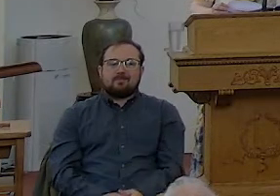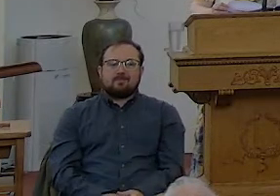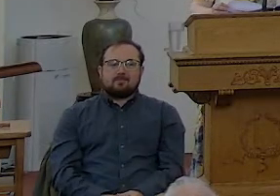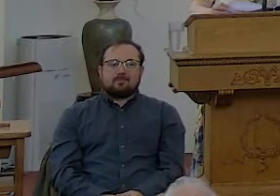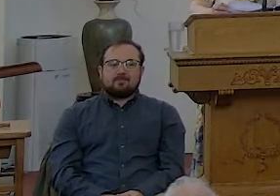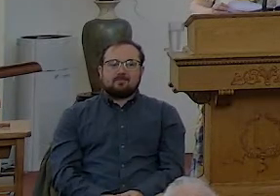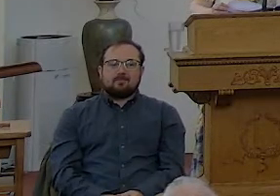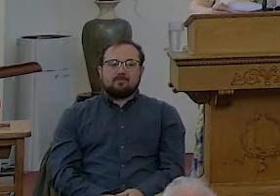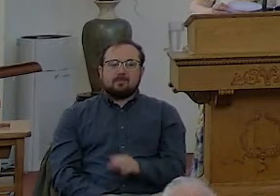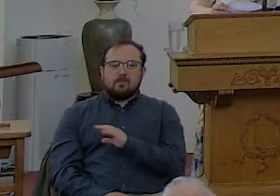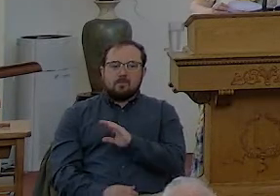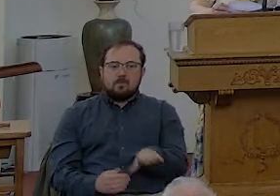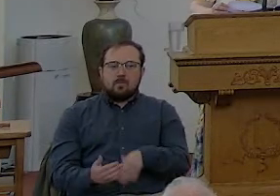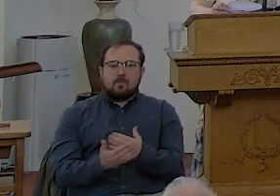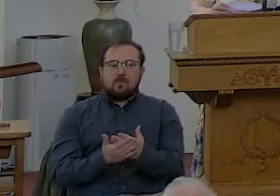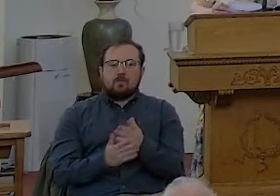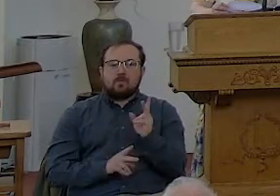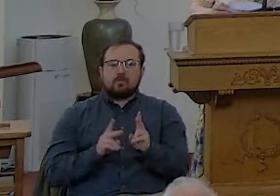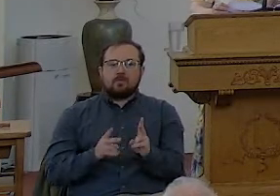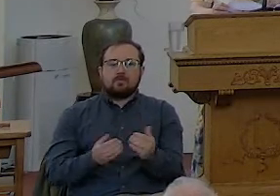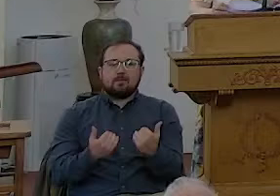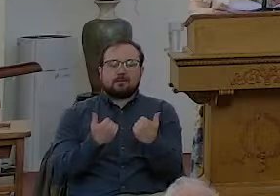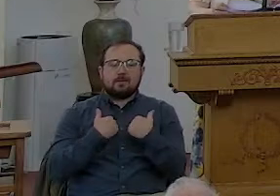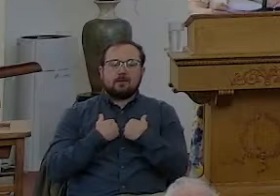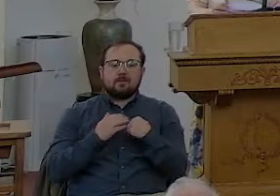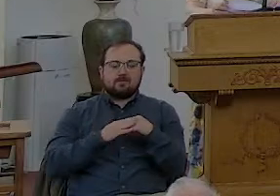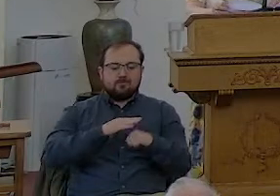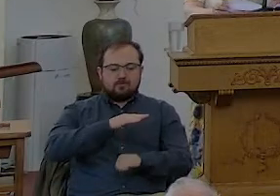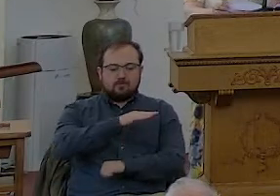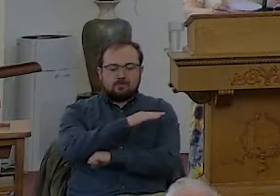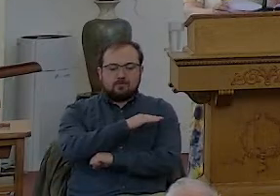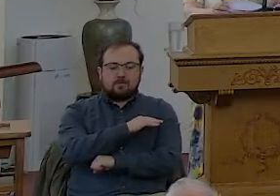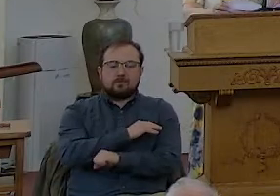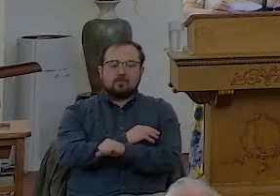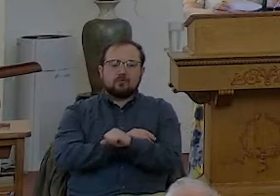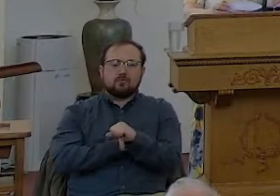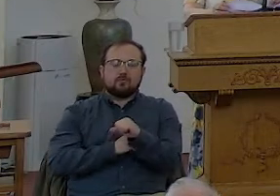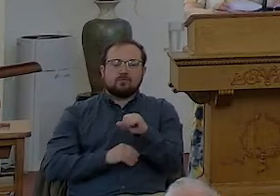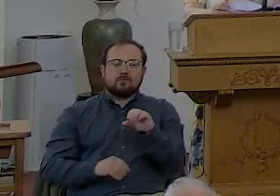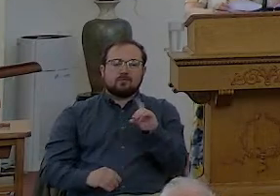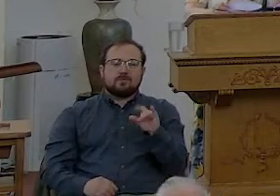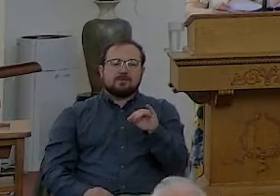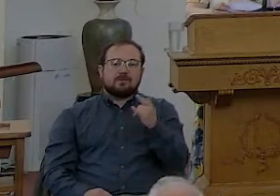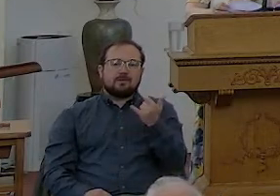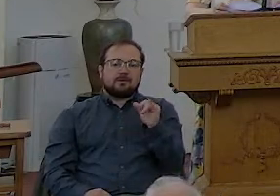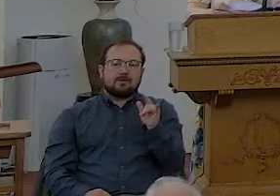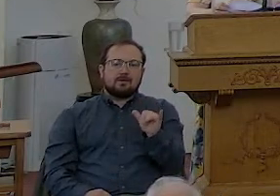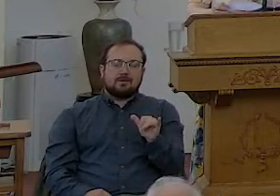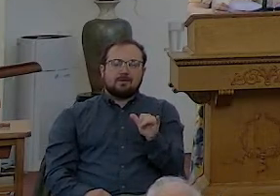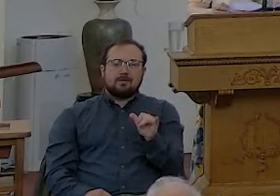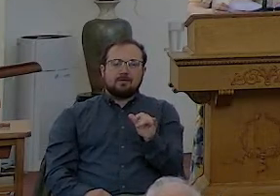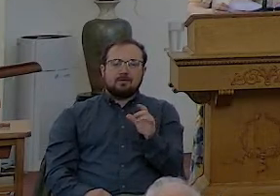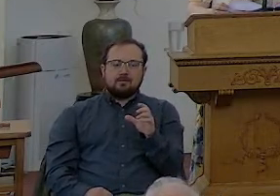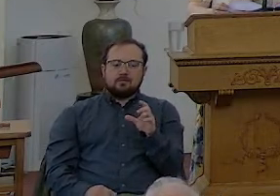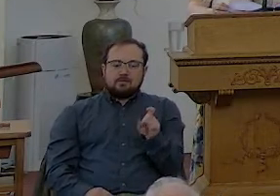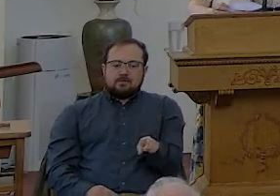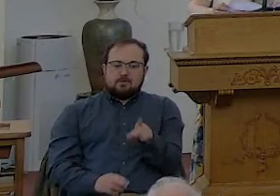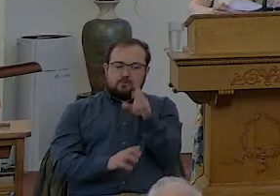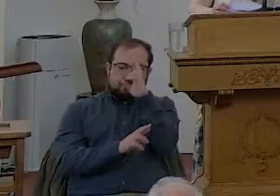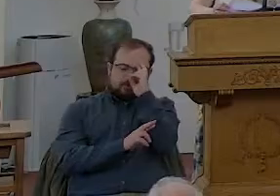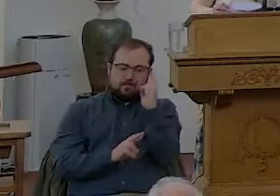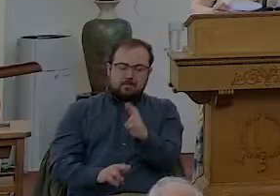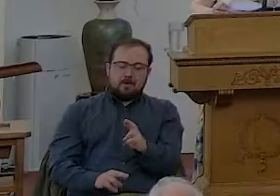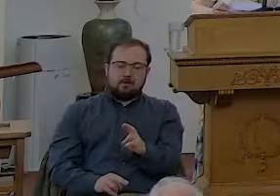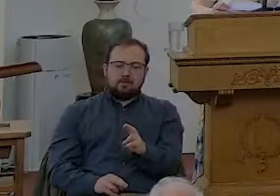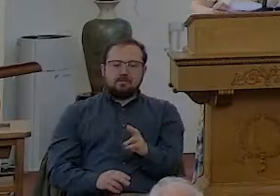That all people possess a fundamental dignity that demands ultimate respect, independent